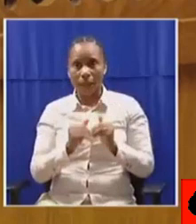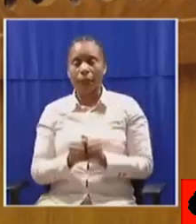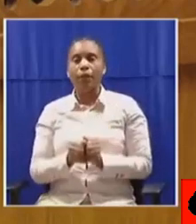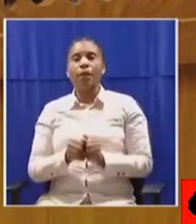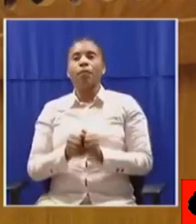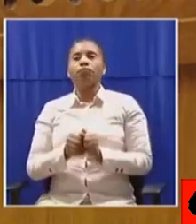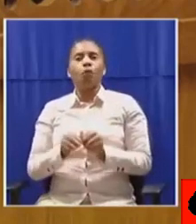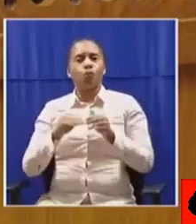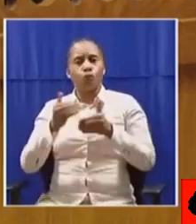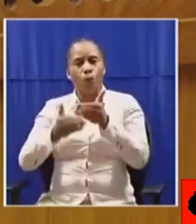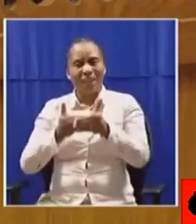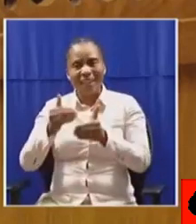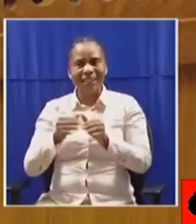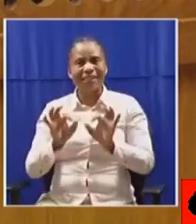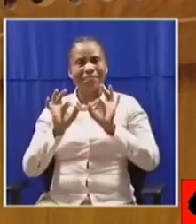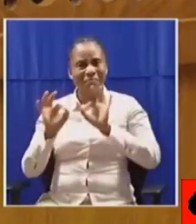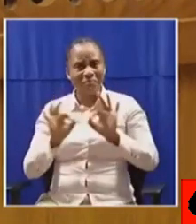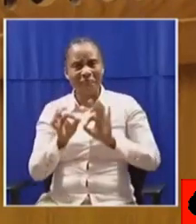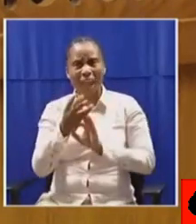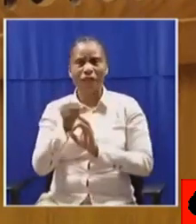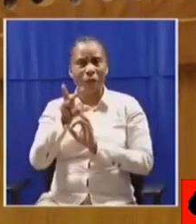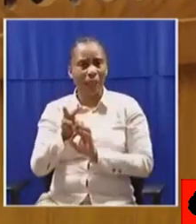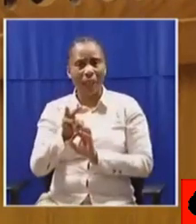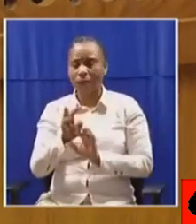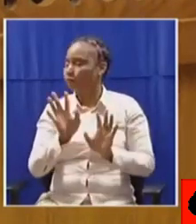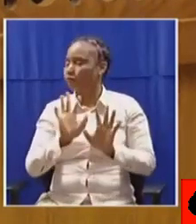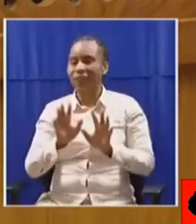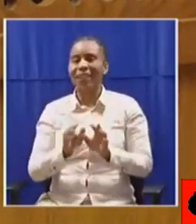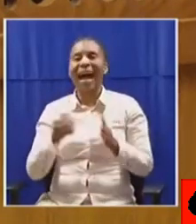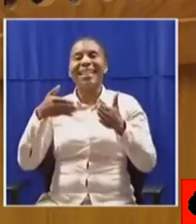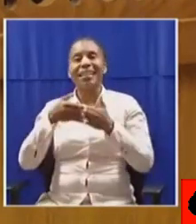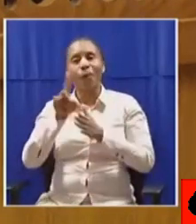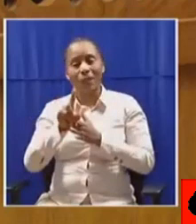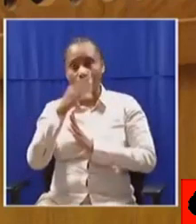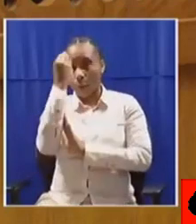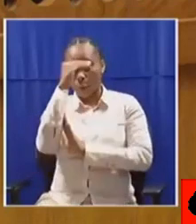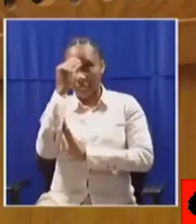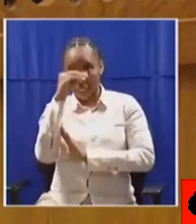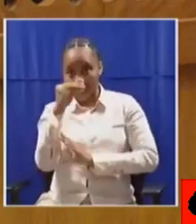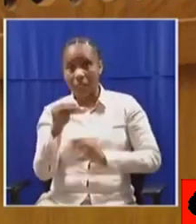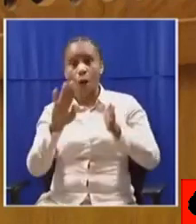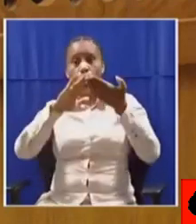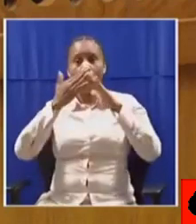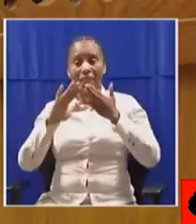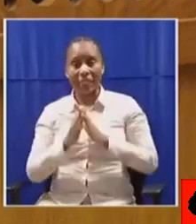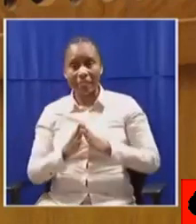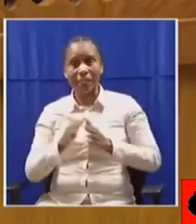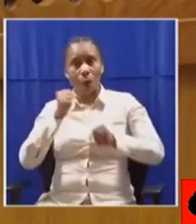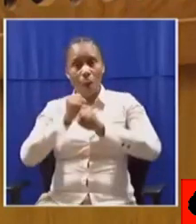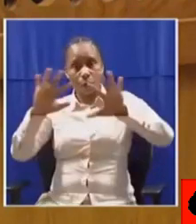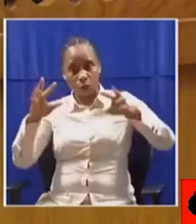progress until the police work more closely with communities, until government